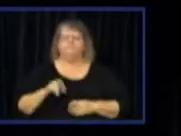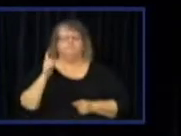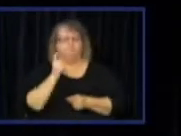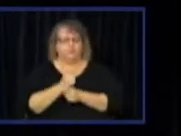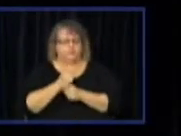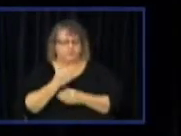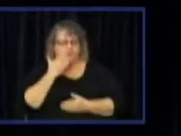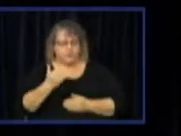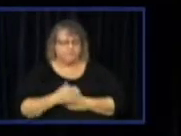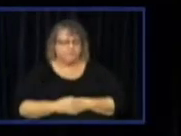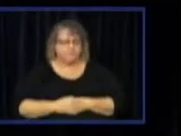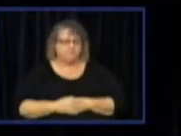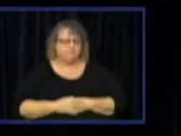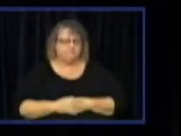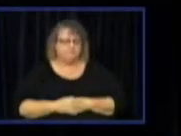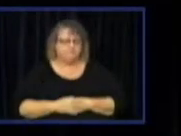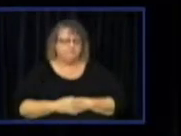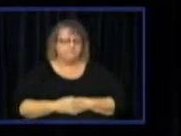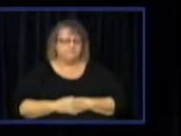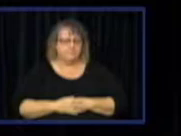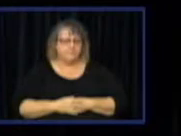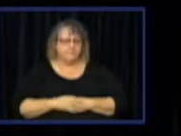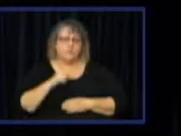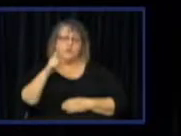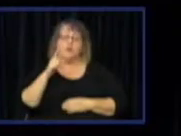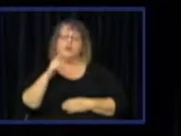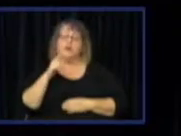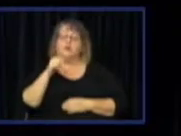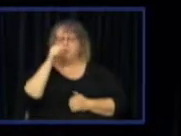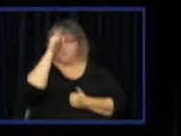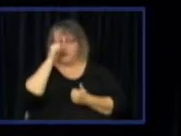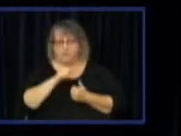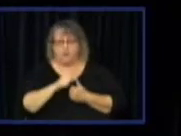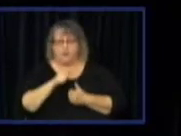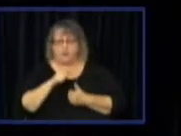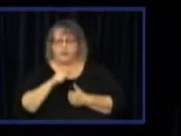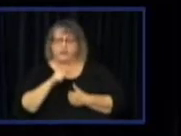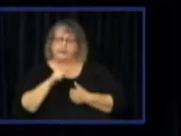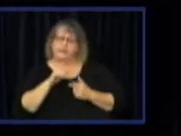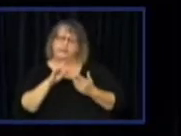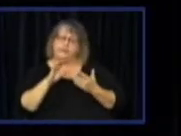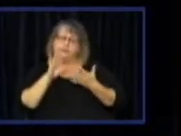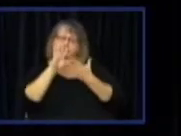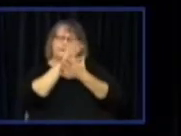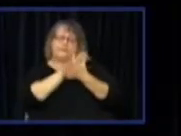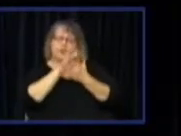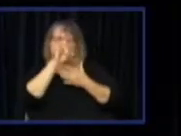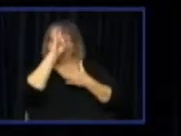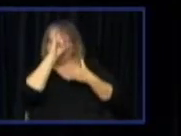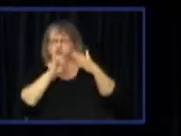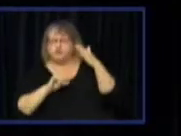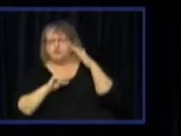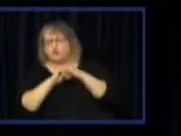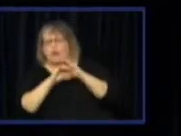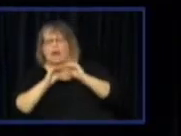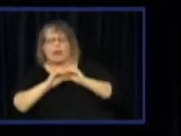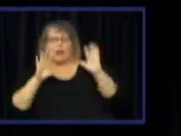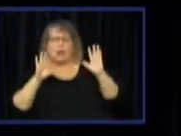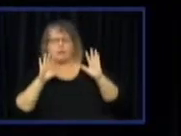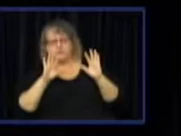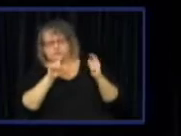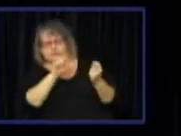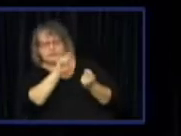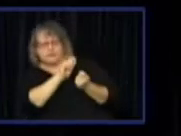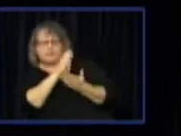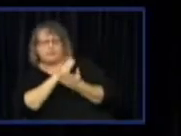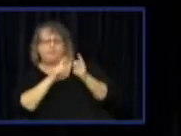up. So along with not having a clear picture of what stroke is, I think there are many in